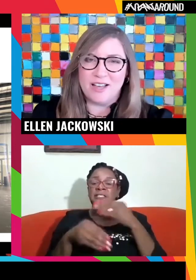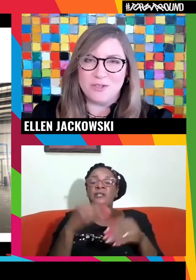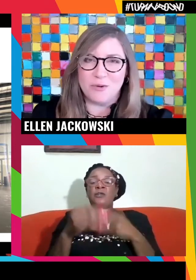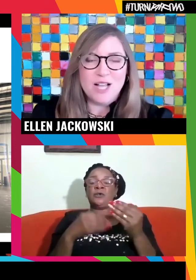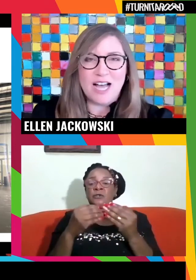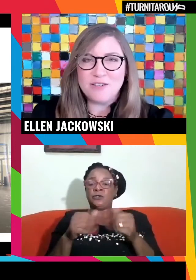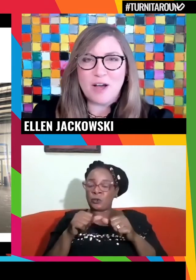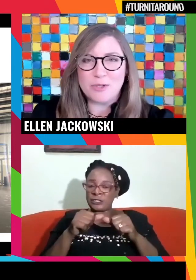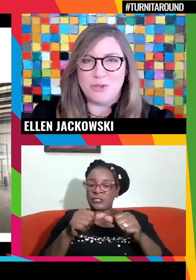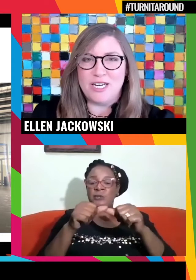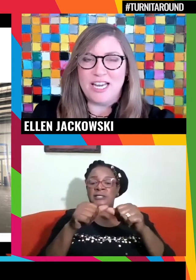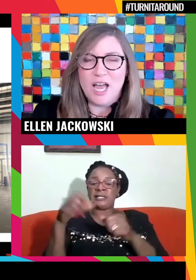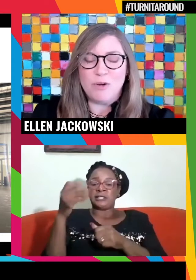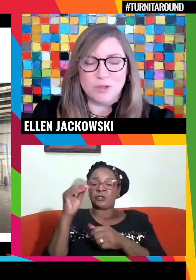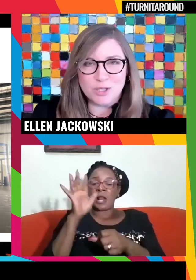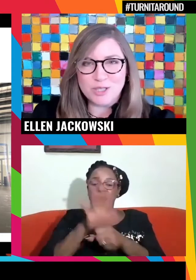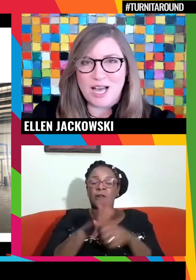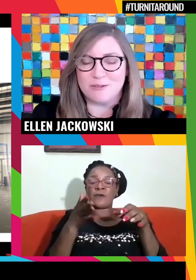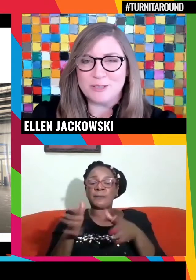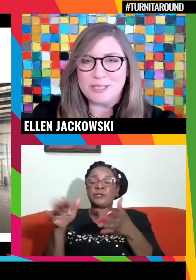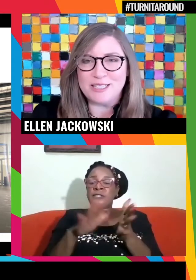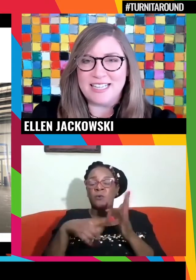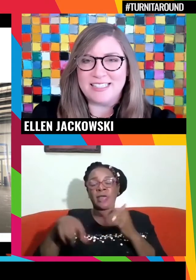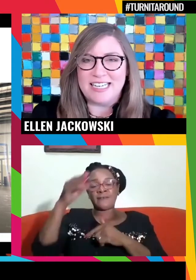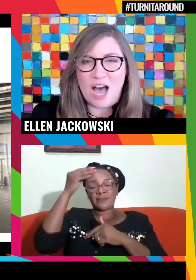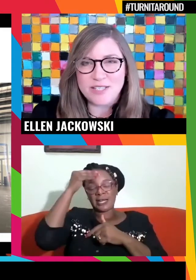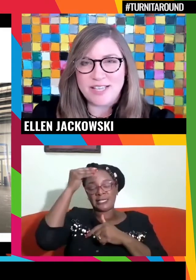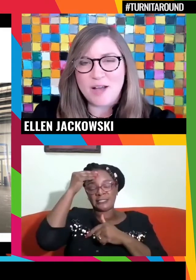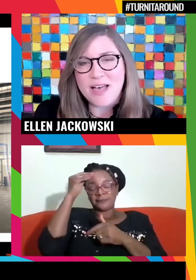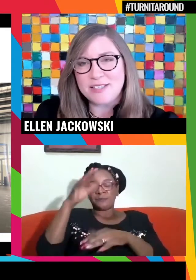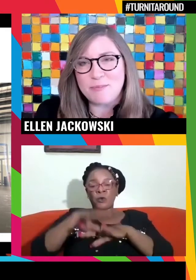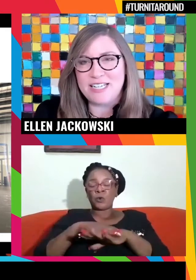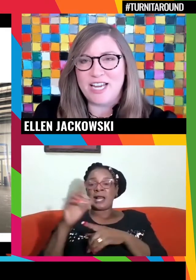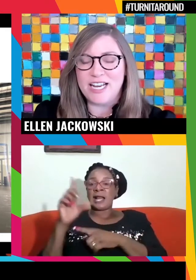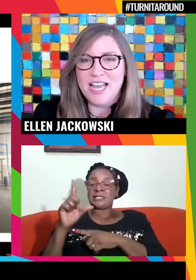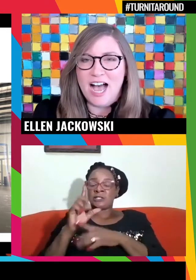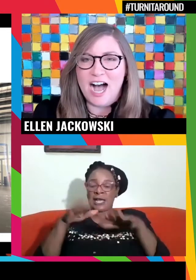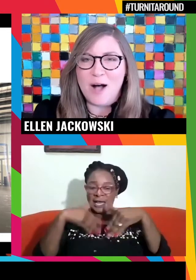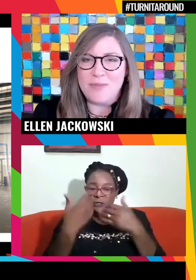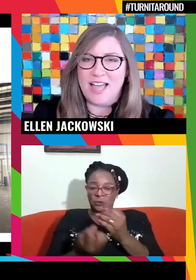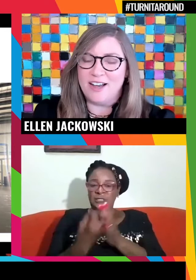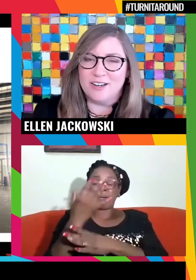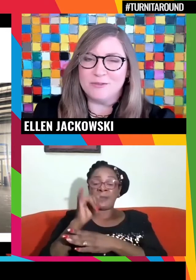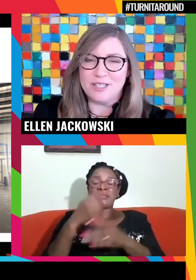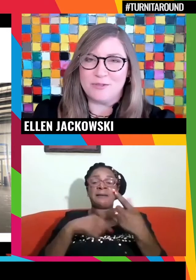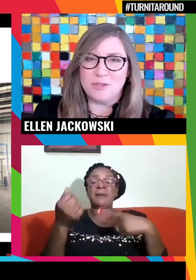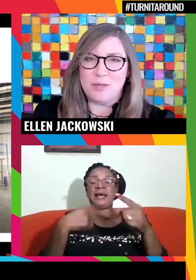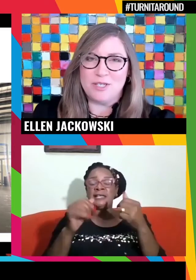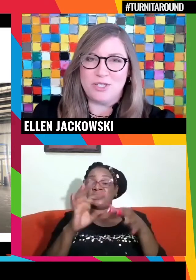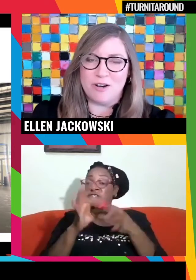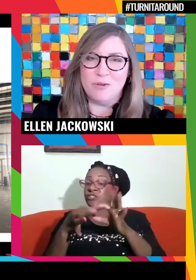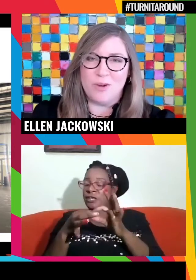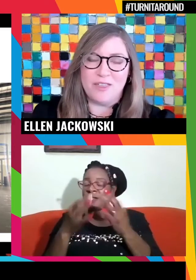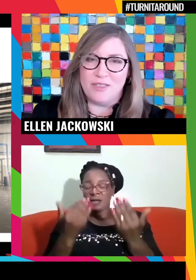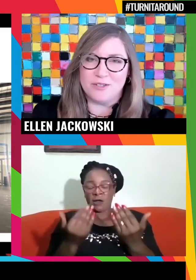to scale. So lots of opportunity. We've learned a lot of really good lessons in how to set up that supply chain and are really thrilled to be